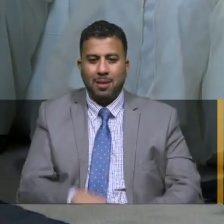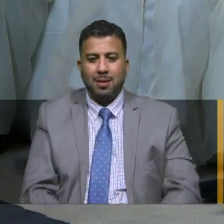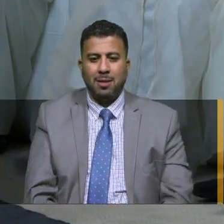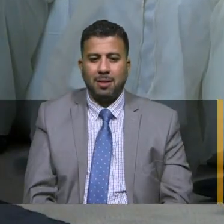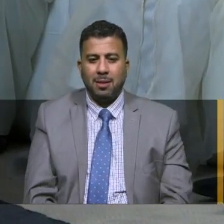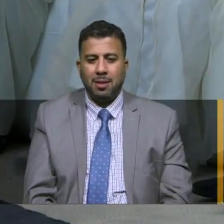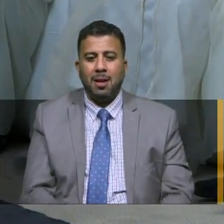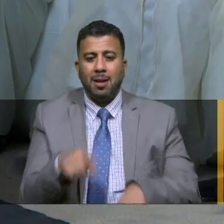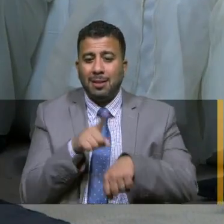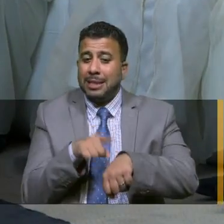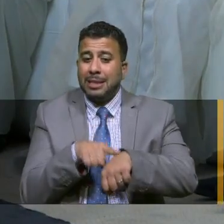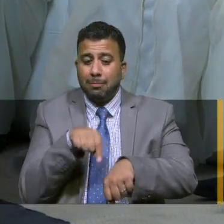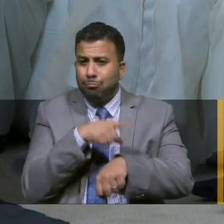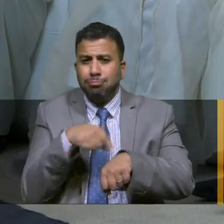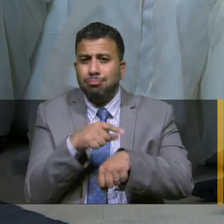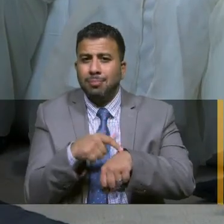And it was